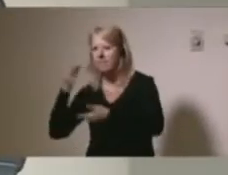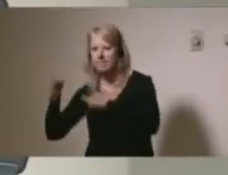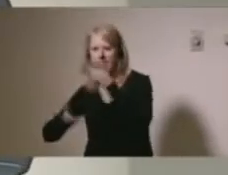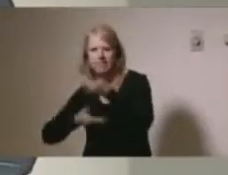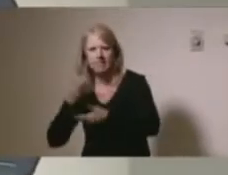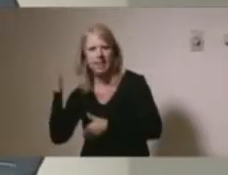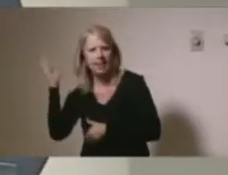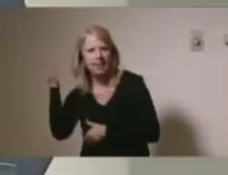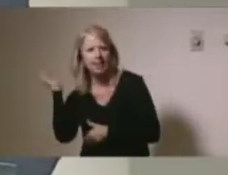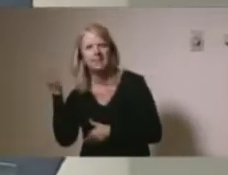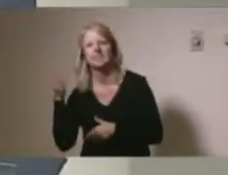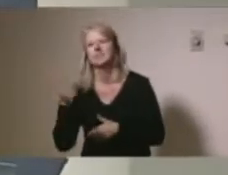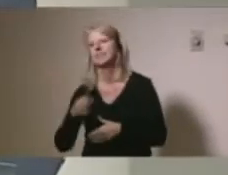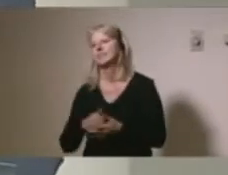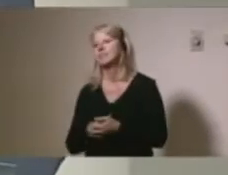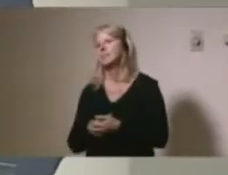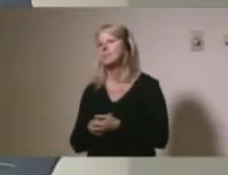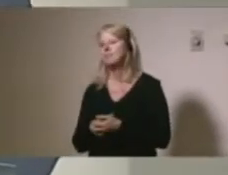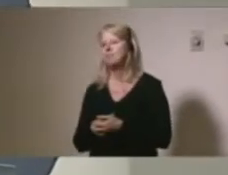guests,